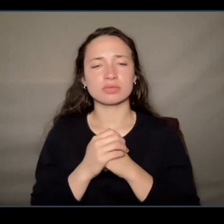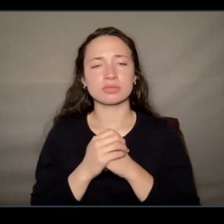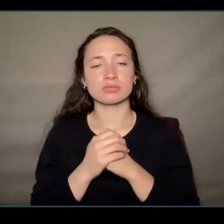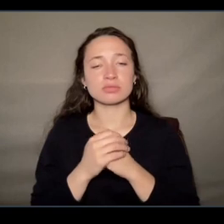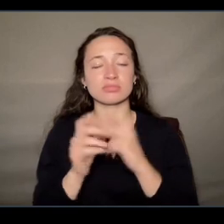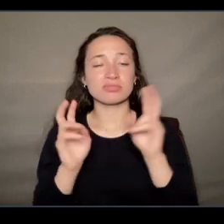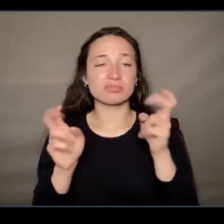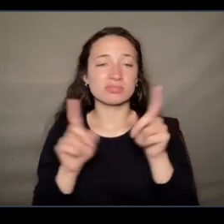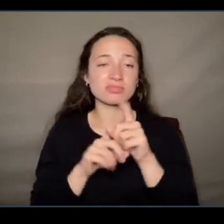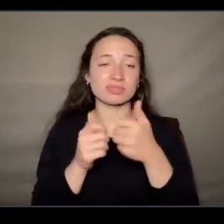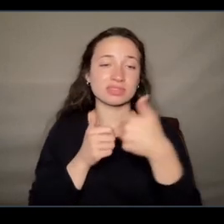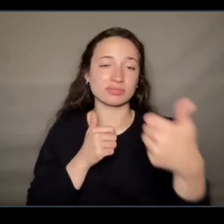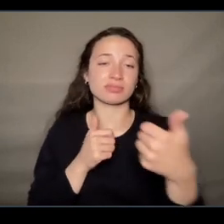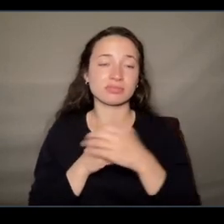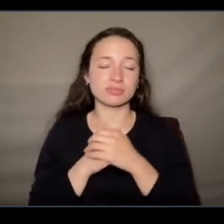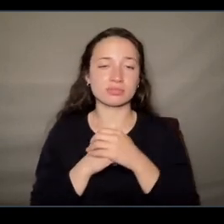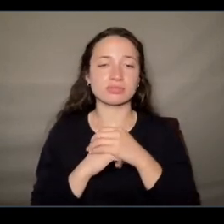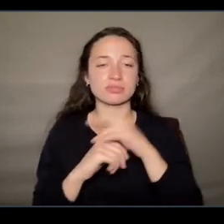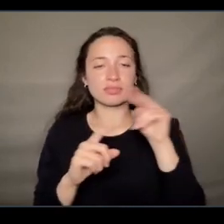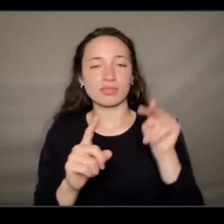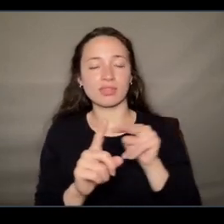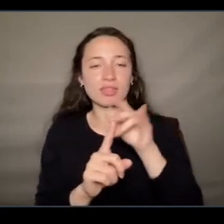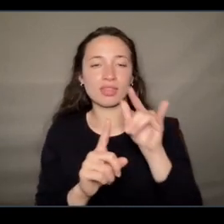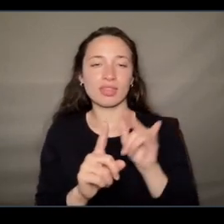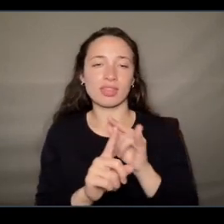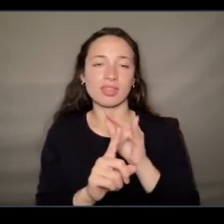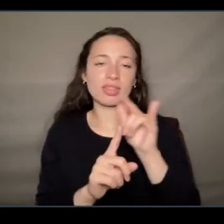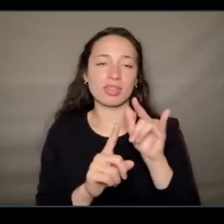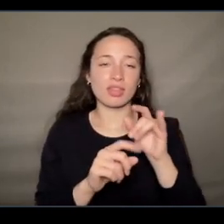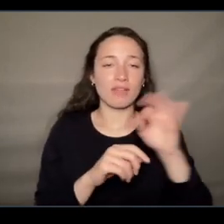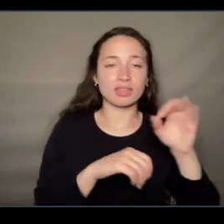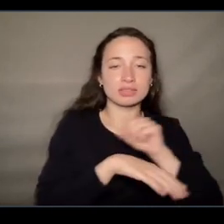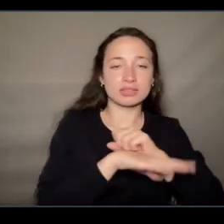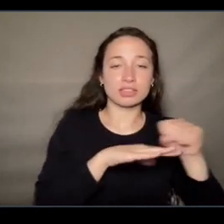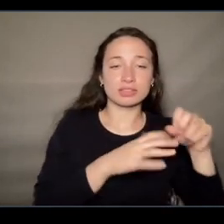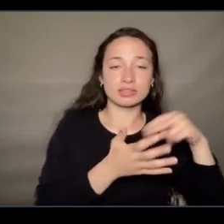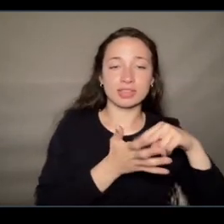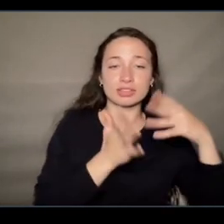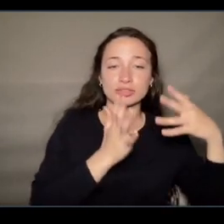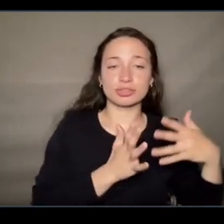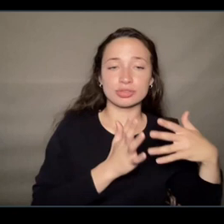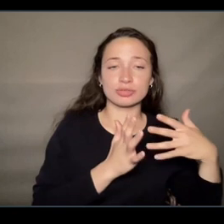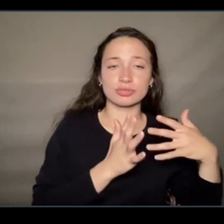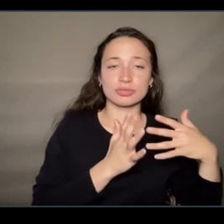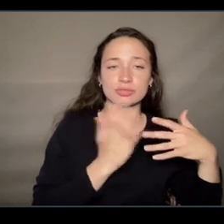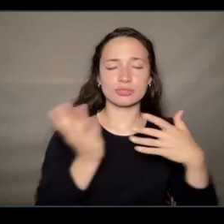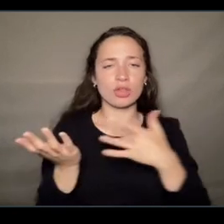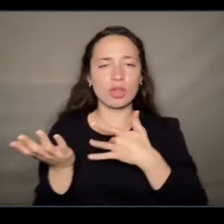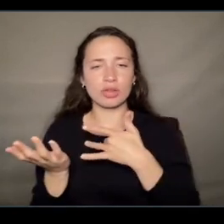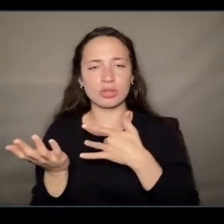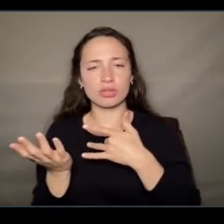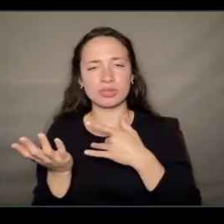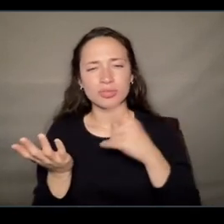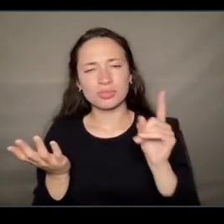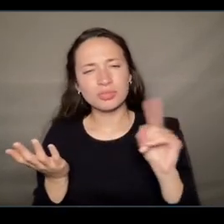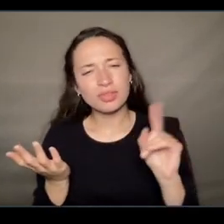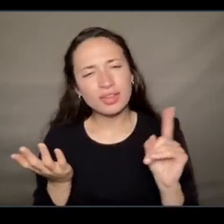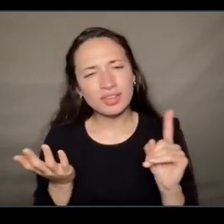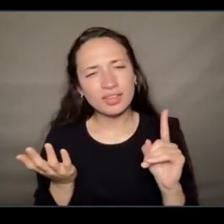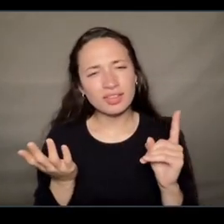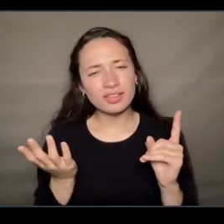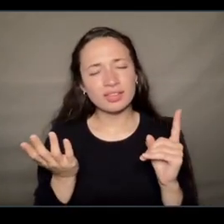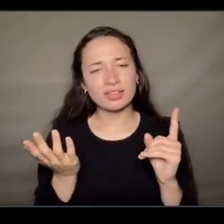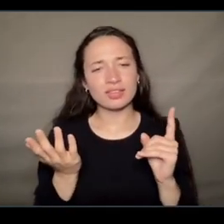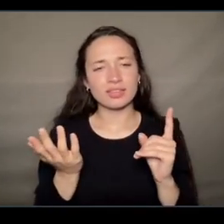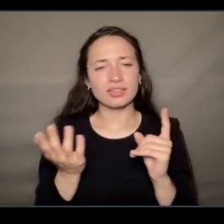from a distance. He admired her on and off the stage, a dancer. The heart,